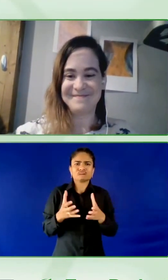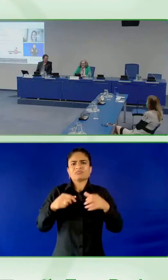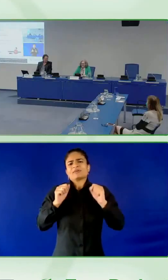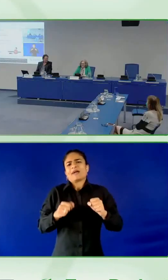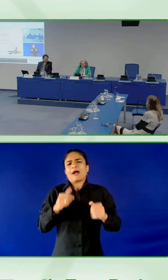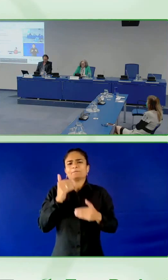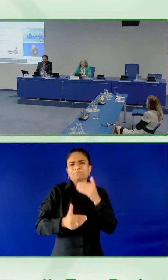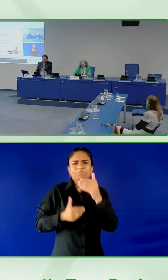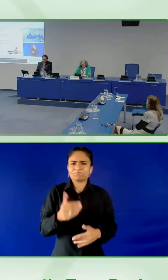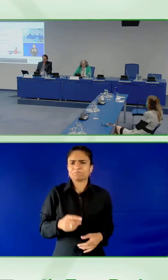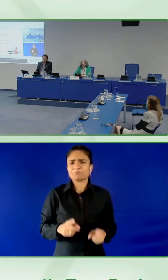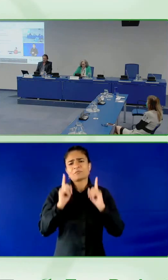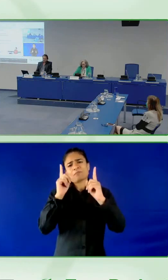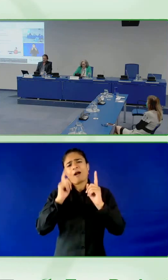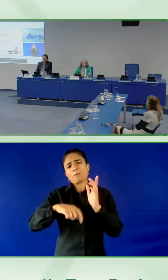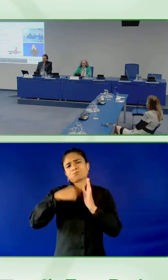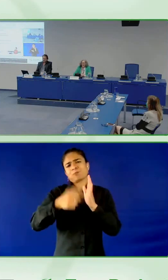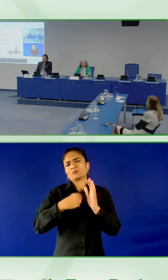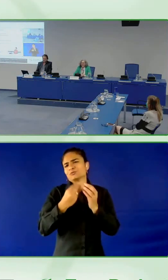Thanks, Izzy.